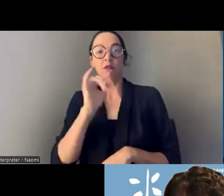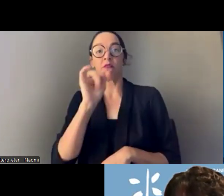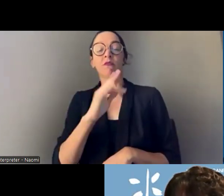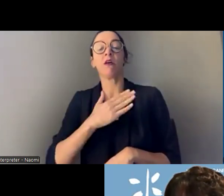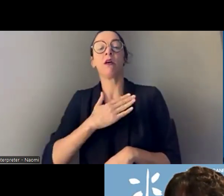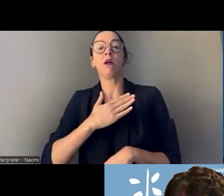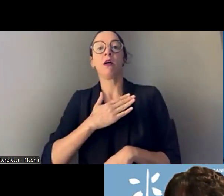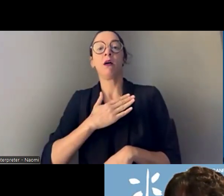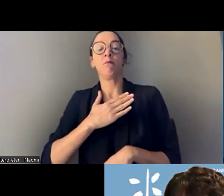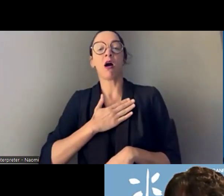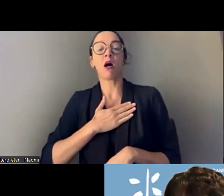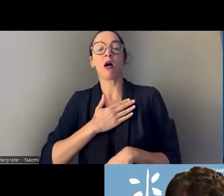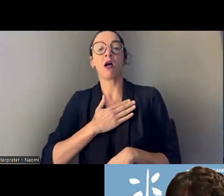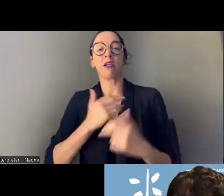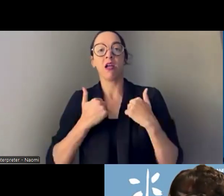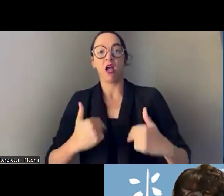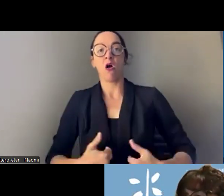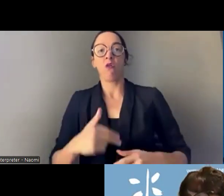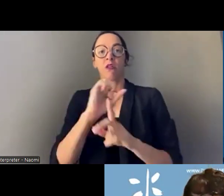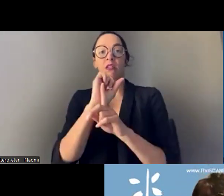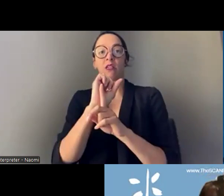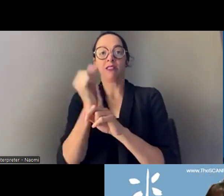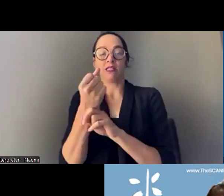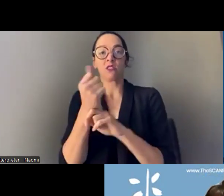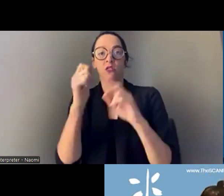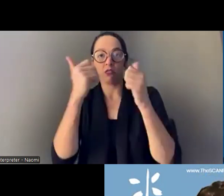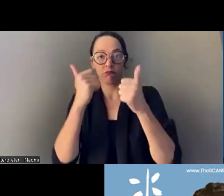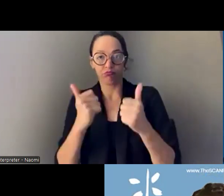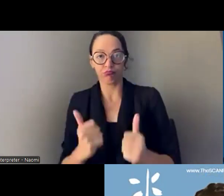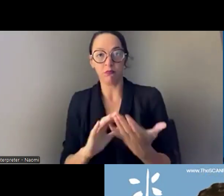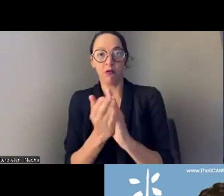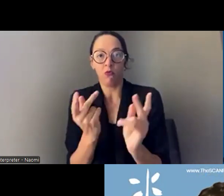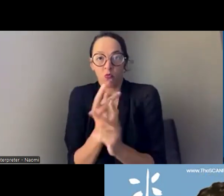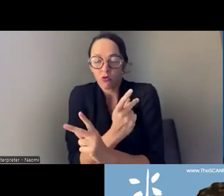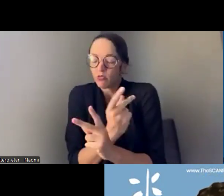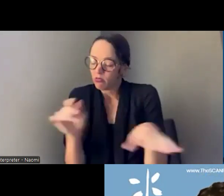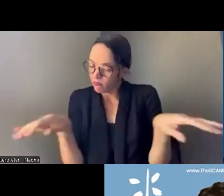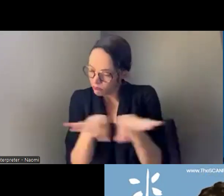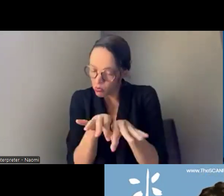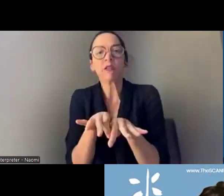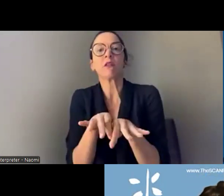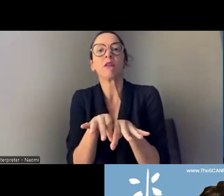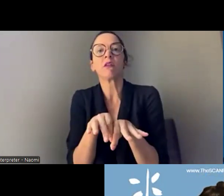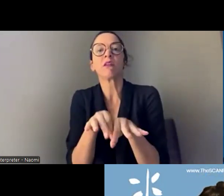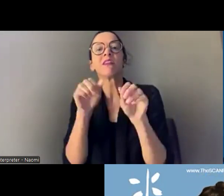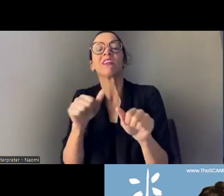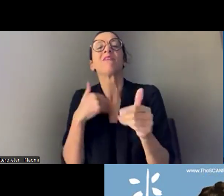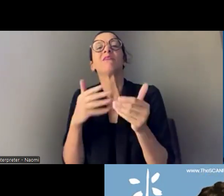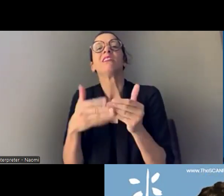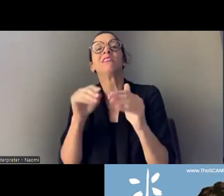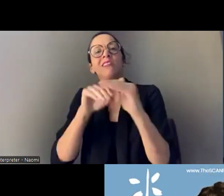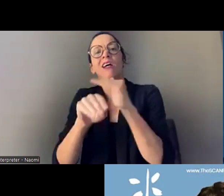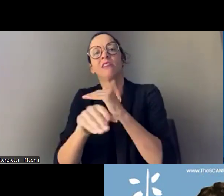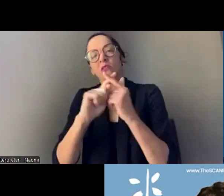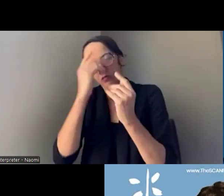one site to see what works for me, because I'm always researching and trying to stay up to date on resources and services.